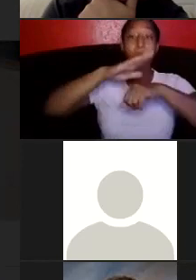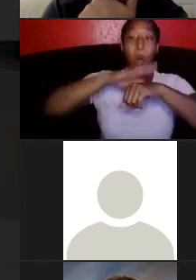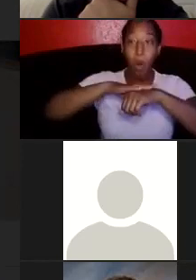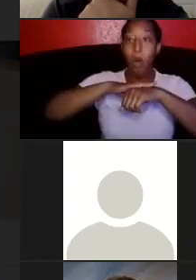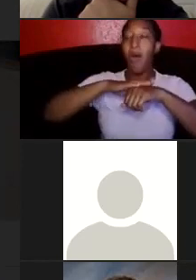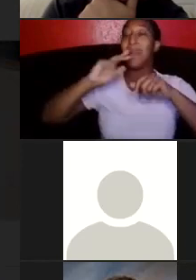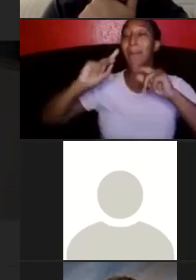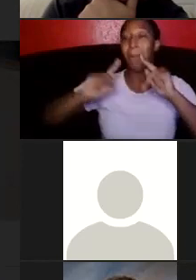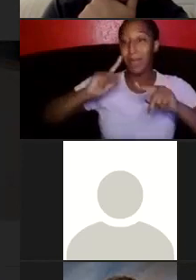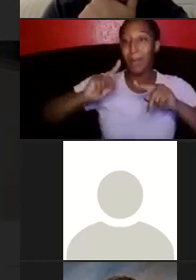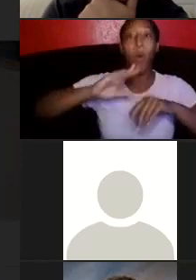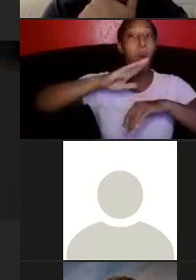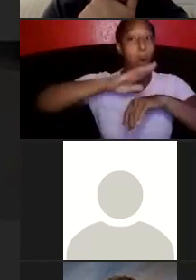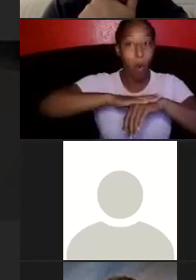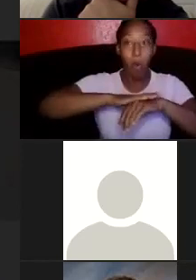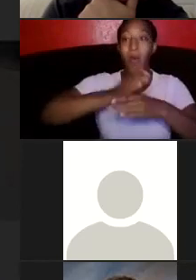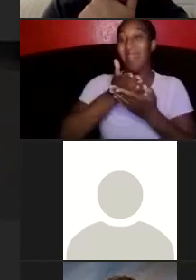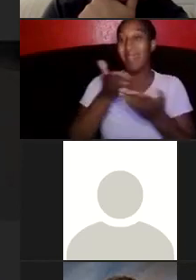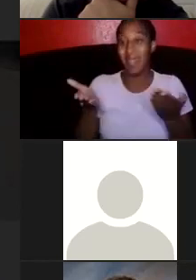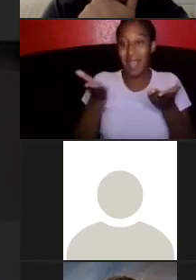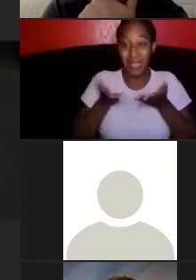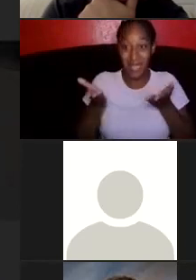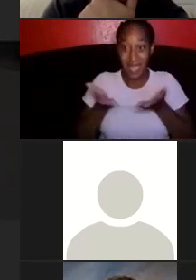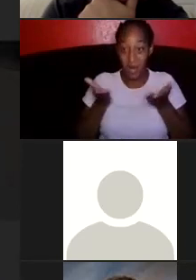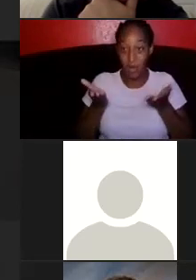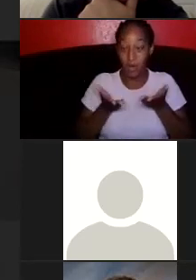we can, humans can actually live